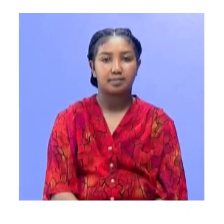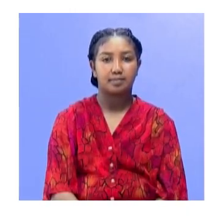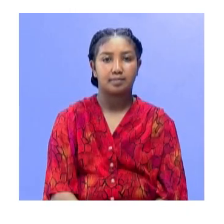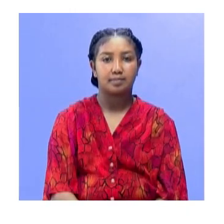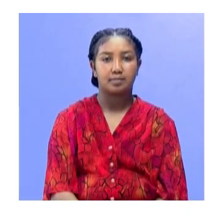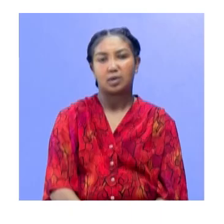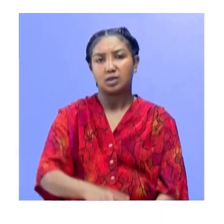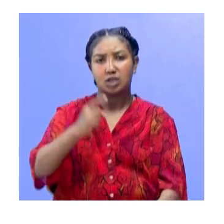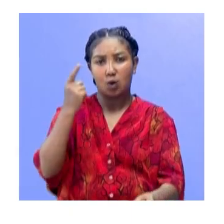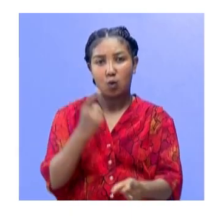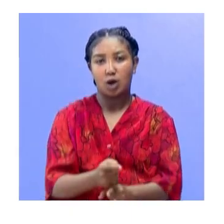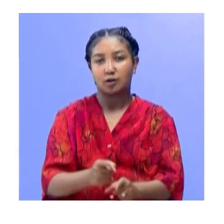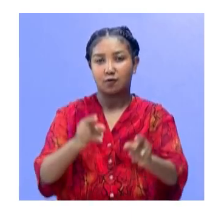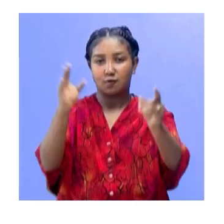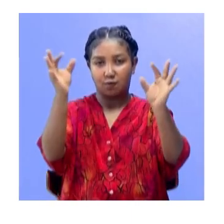the correct form,